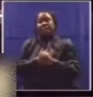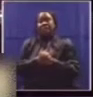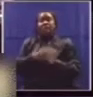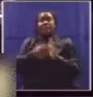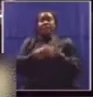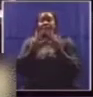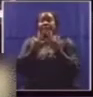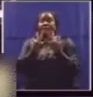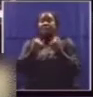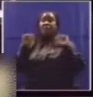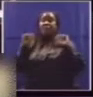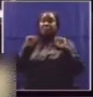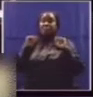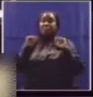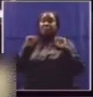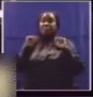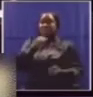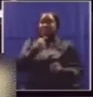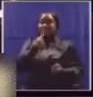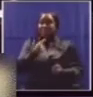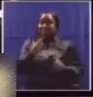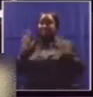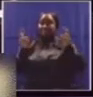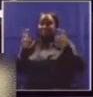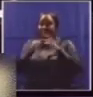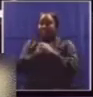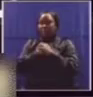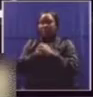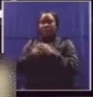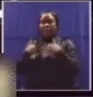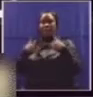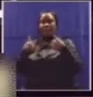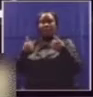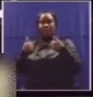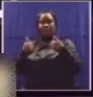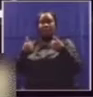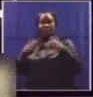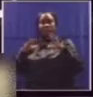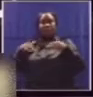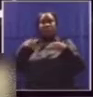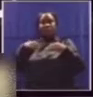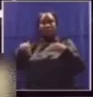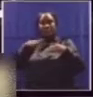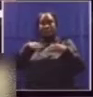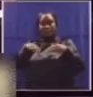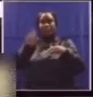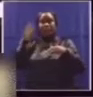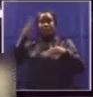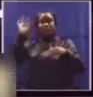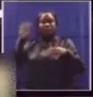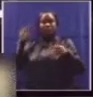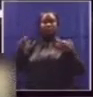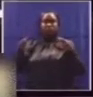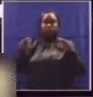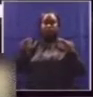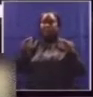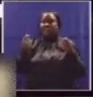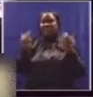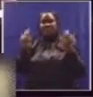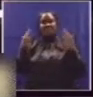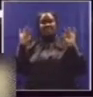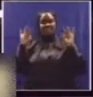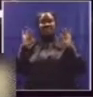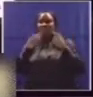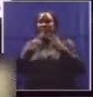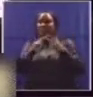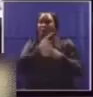that, I quote, a preventative health system, health scheme shall be run by the state. Free medical care and